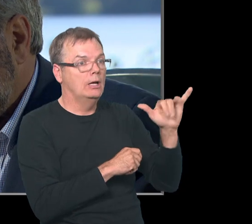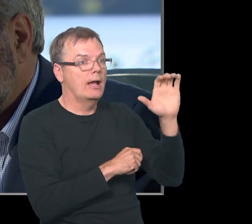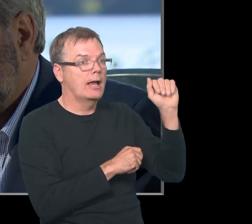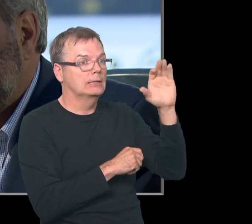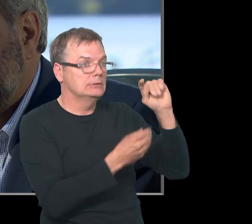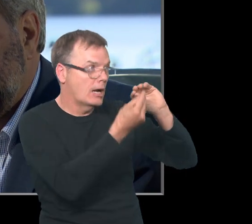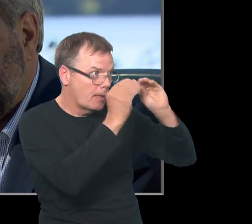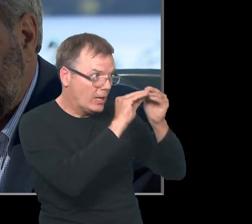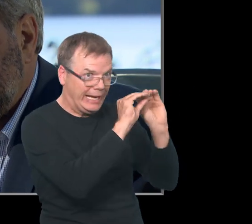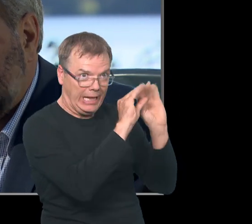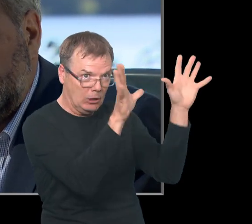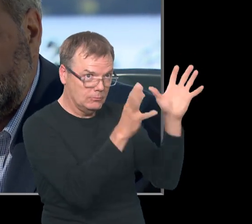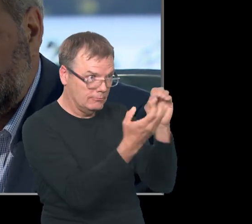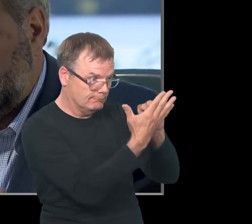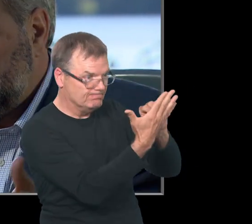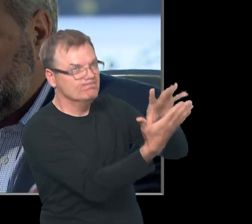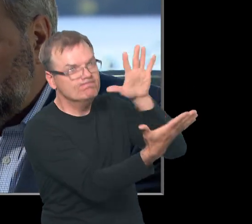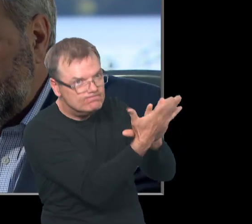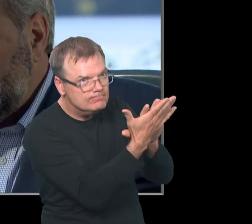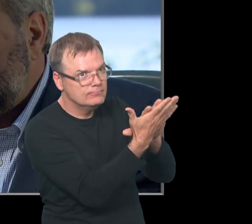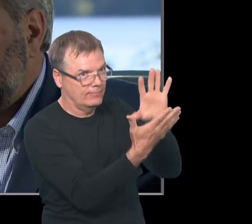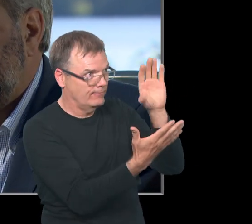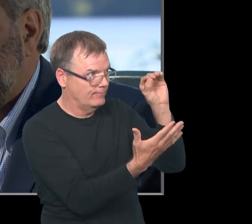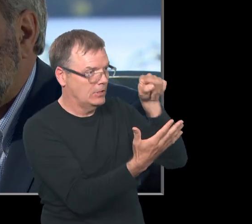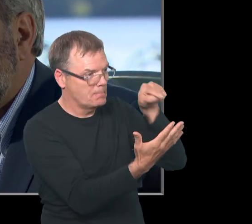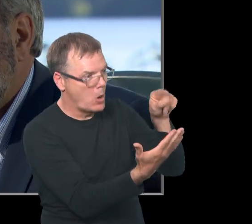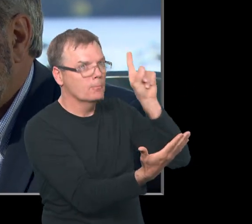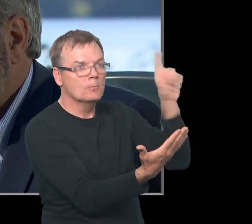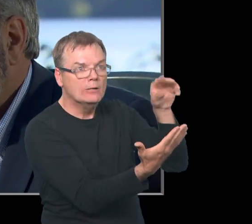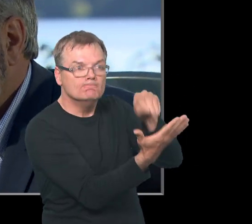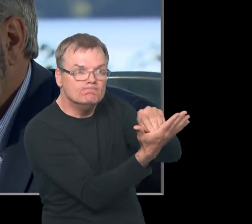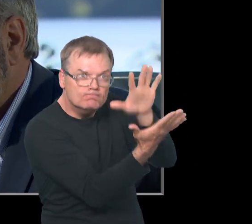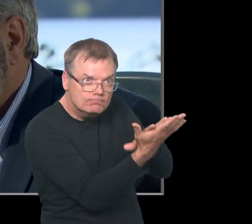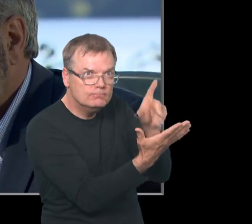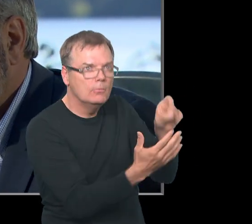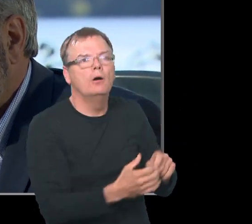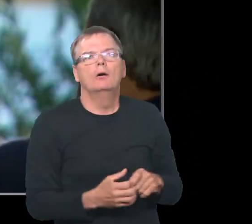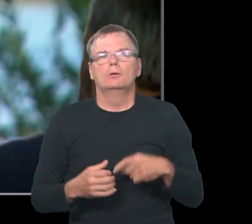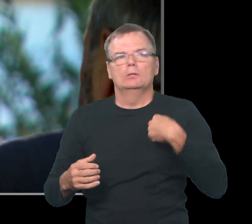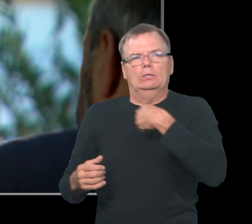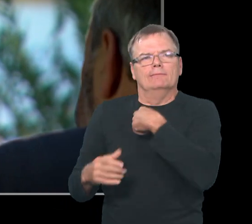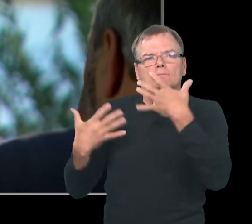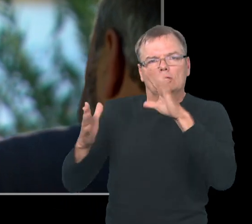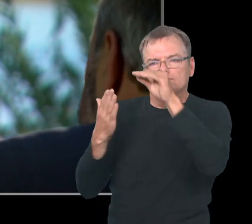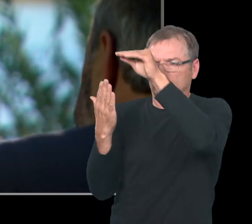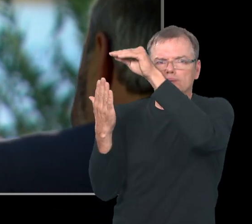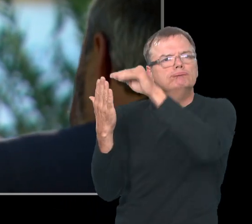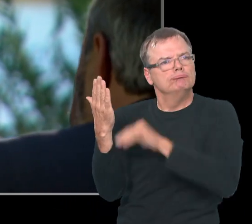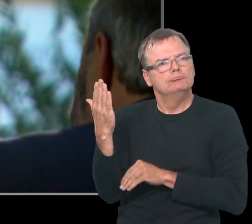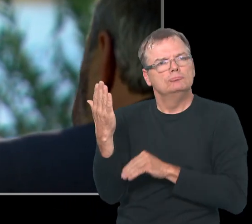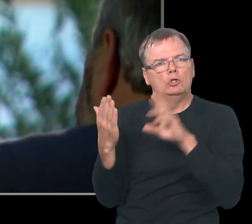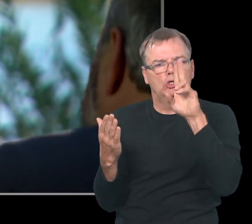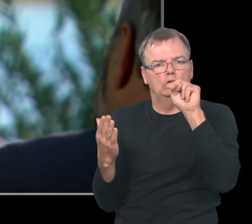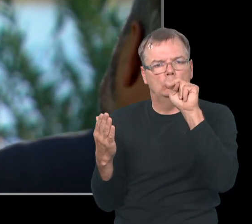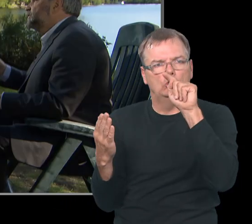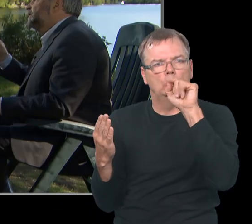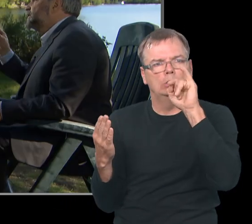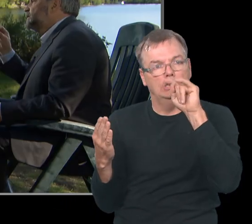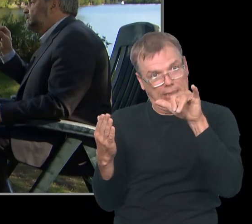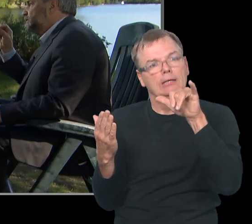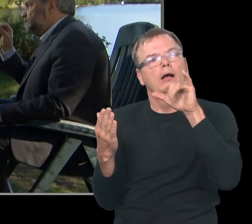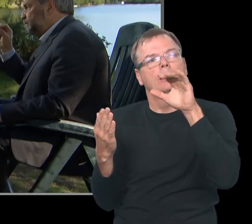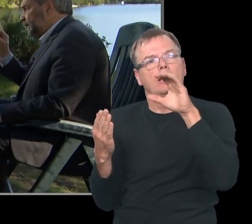Unity Act, which has been published, which is right there on the public record, and I invite anyone to look at. But what about the number? The number